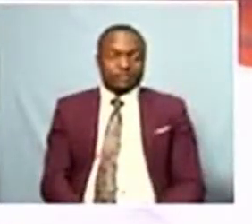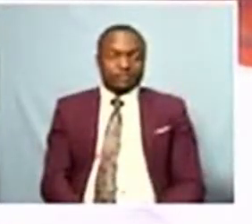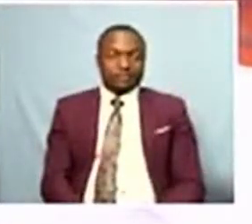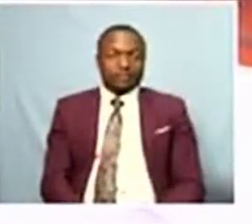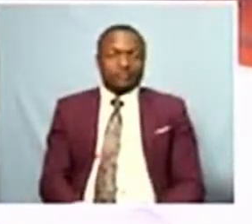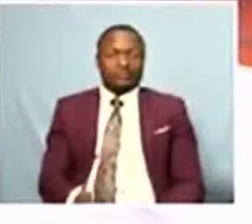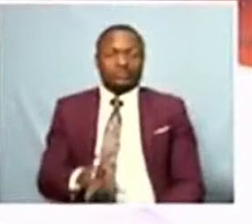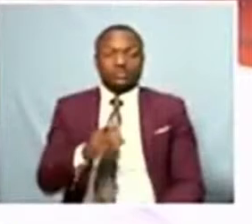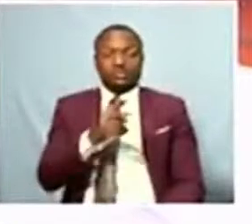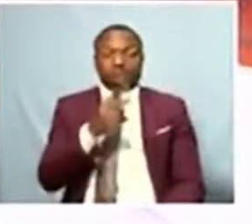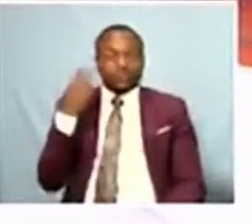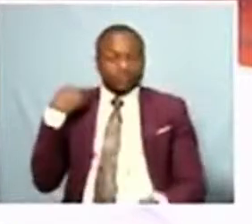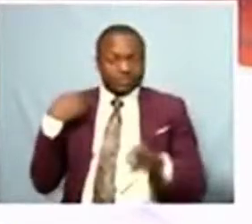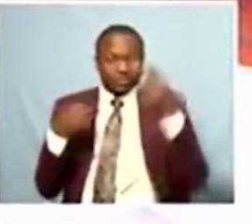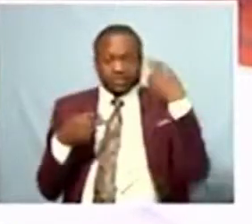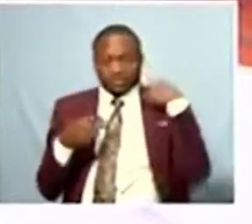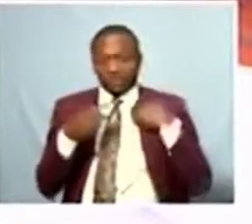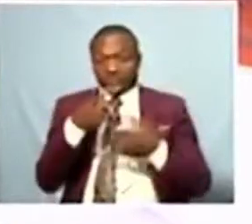immigration consultants